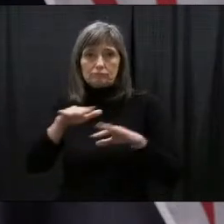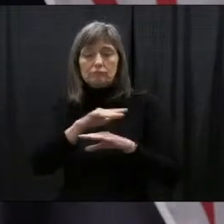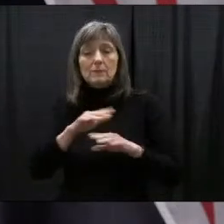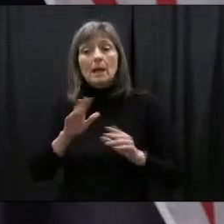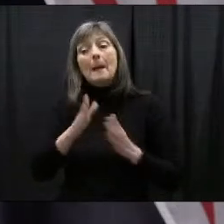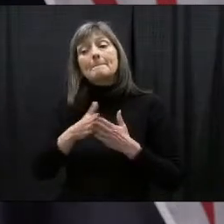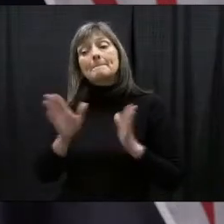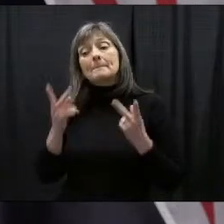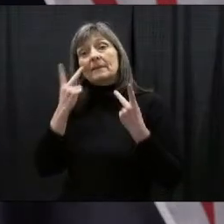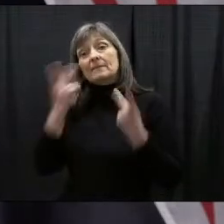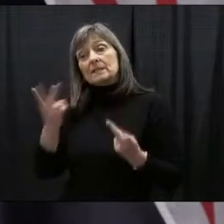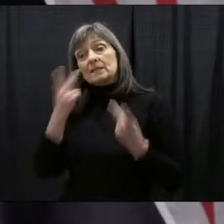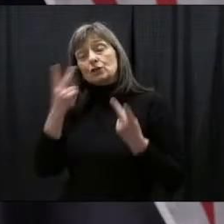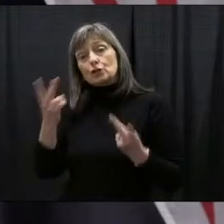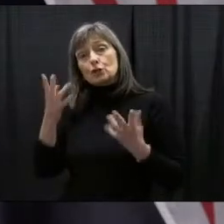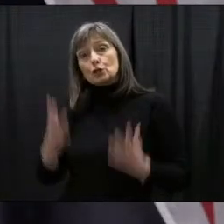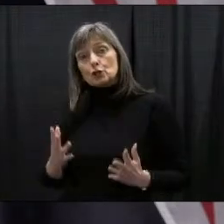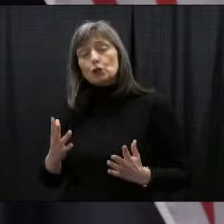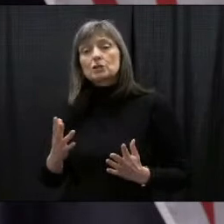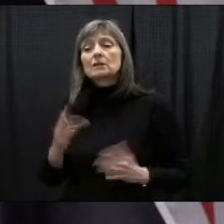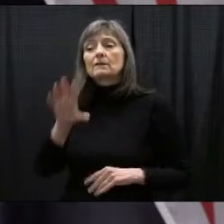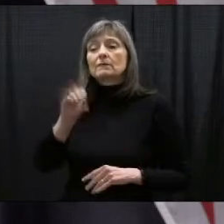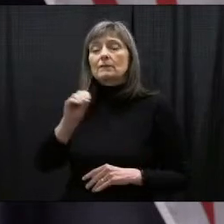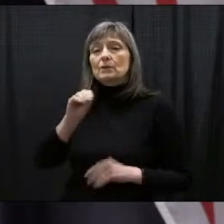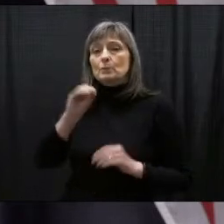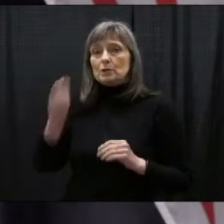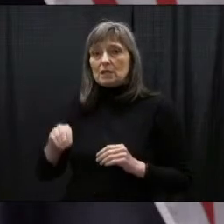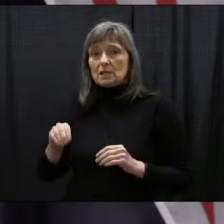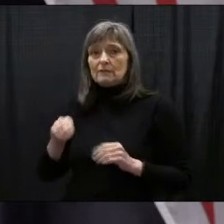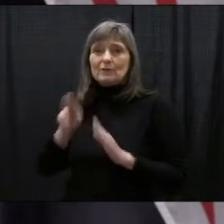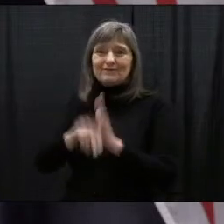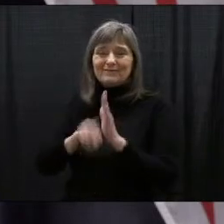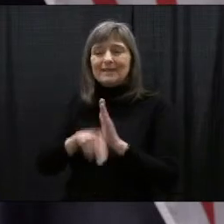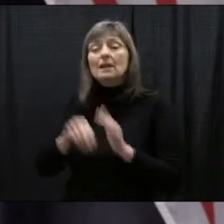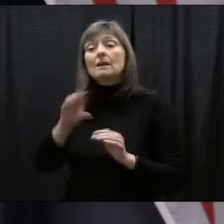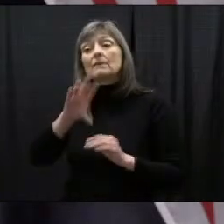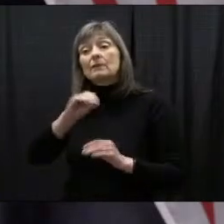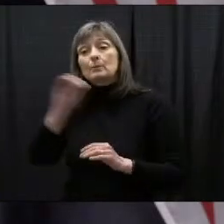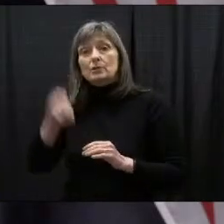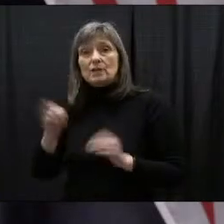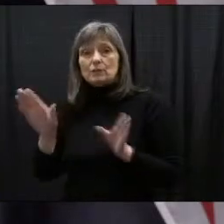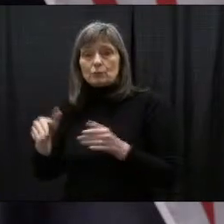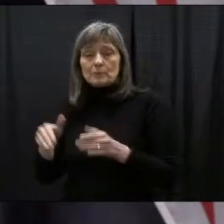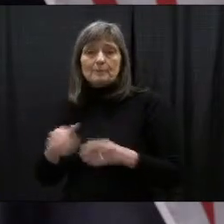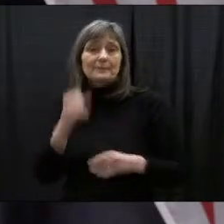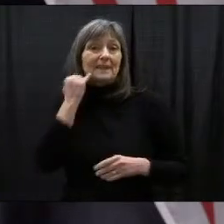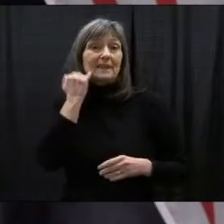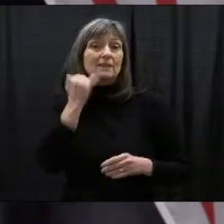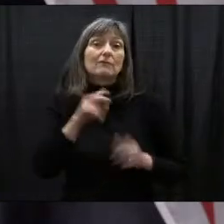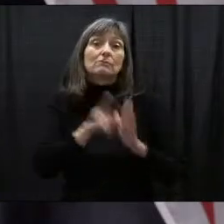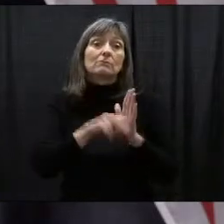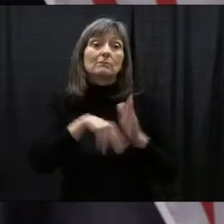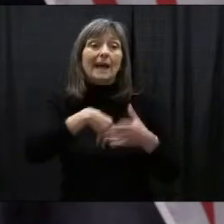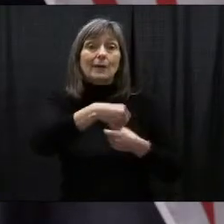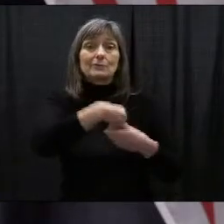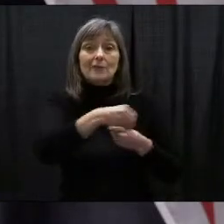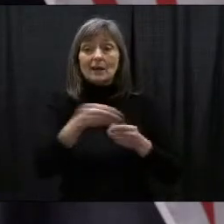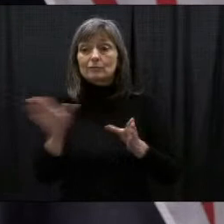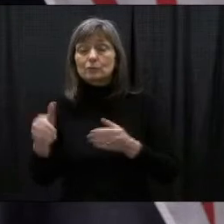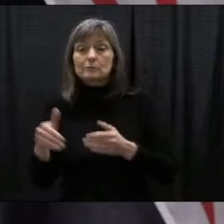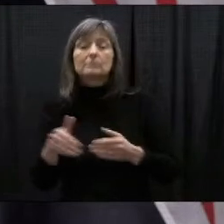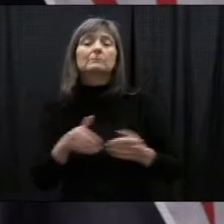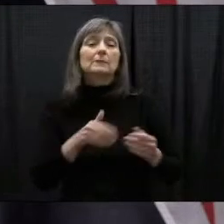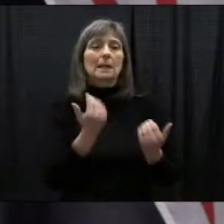Public visitations are limited to 50% of room capacity, and wakes that are held outside of a funeral home or place of worship are limited